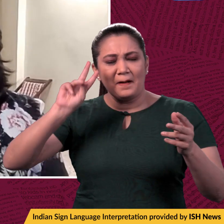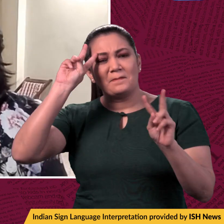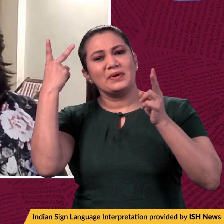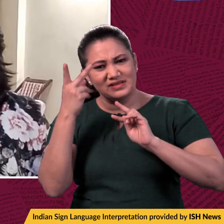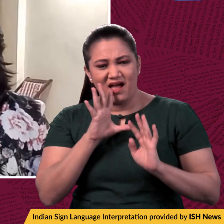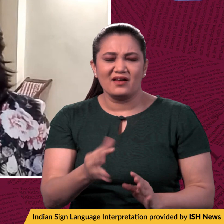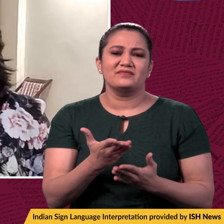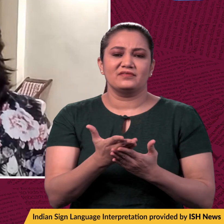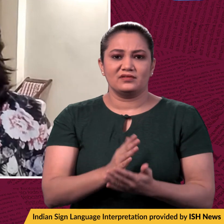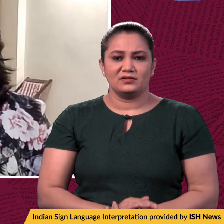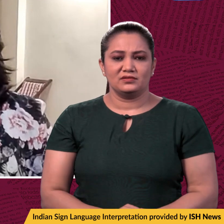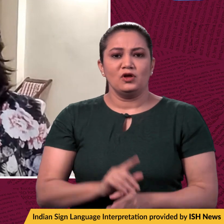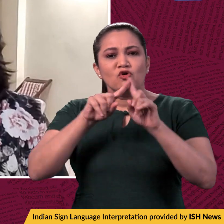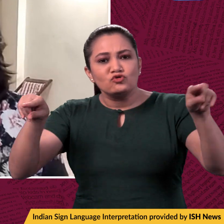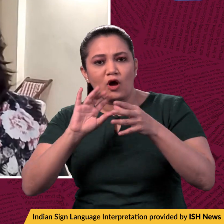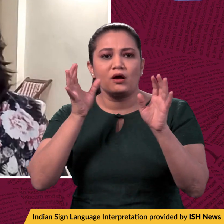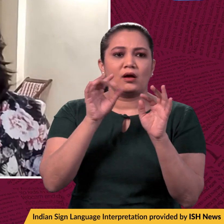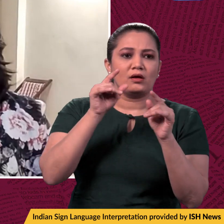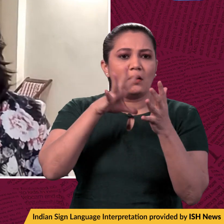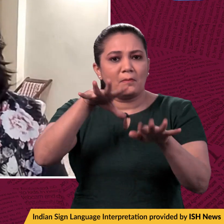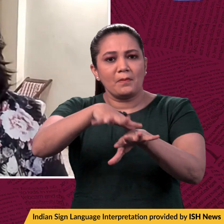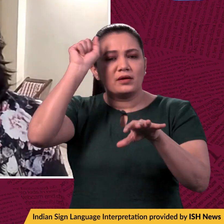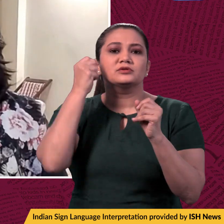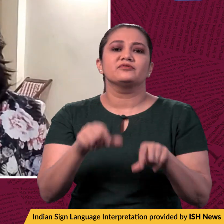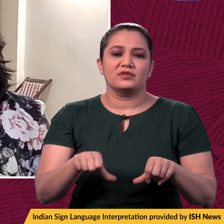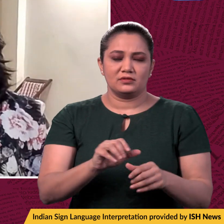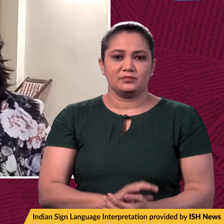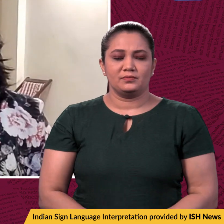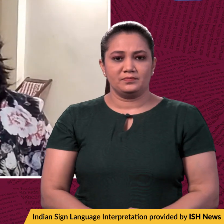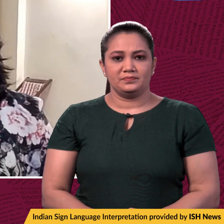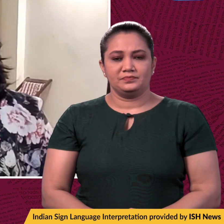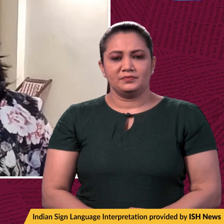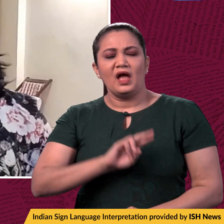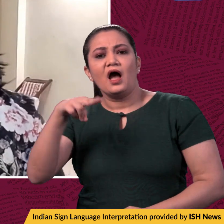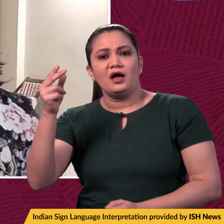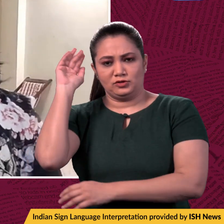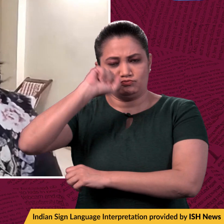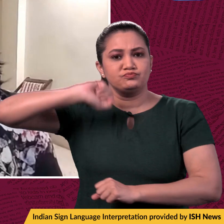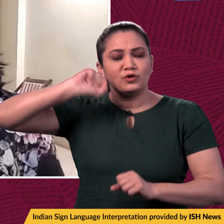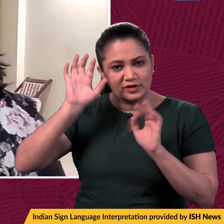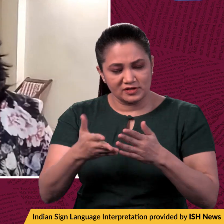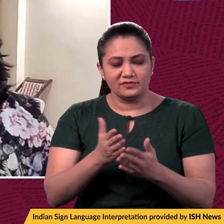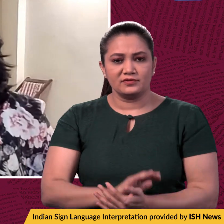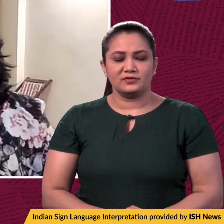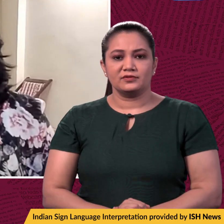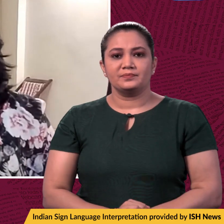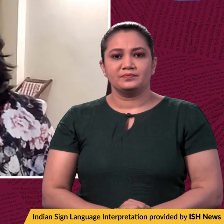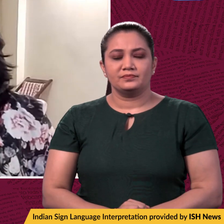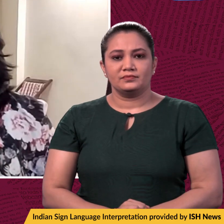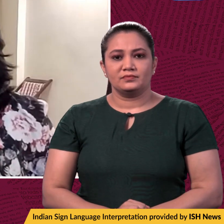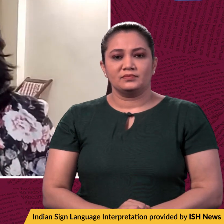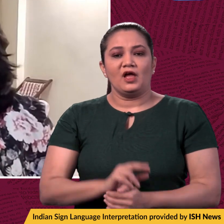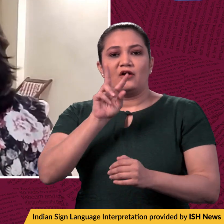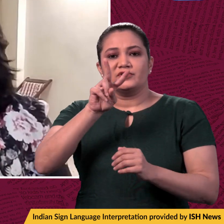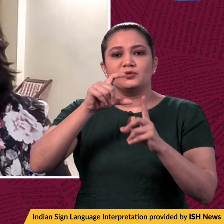being misunderstood and misinterpreted. There was another protest, and this time coming